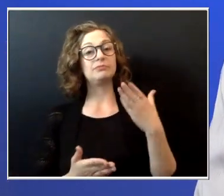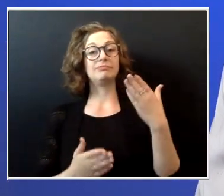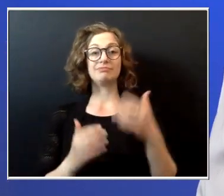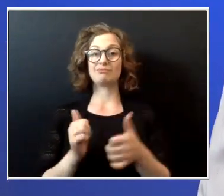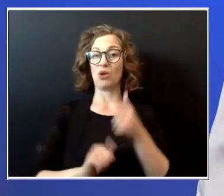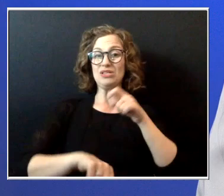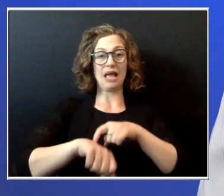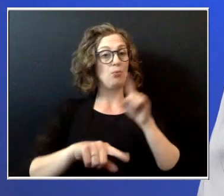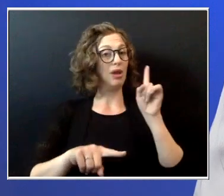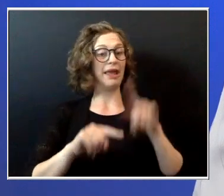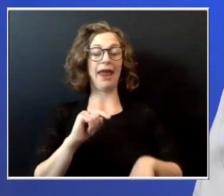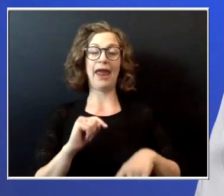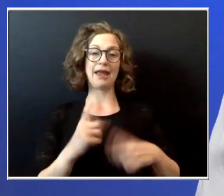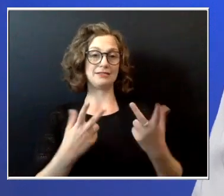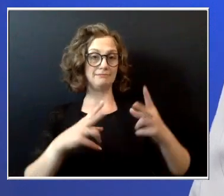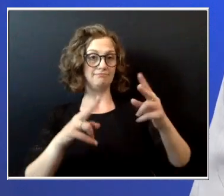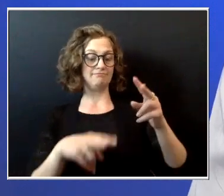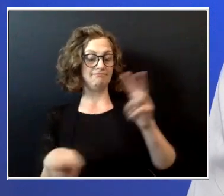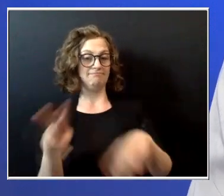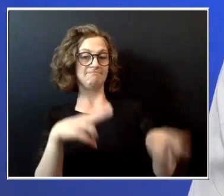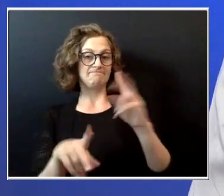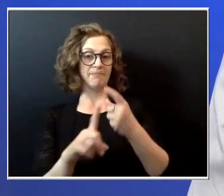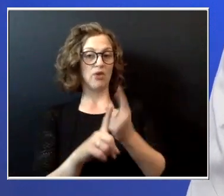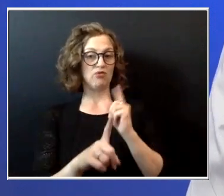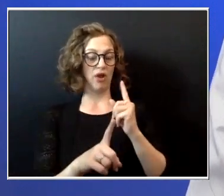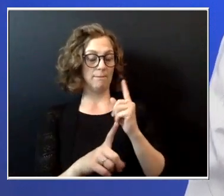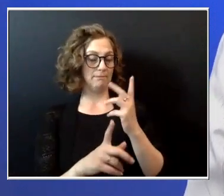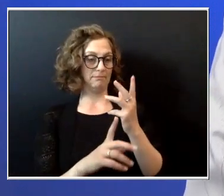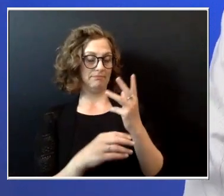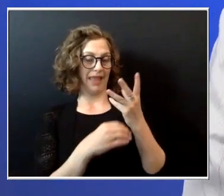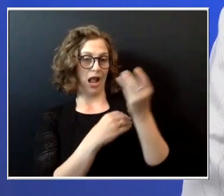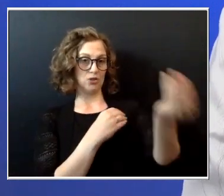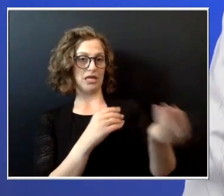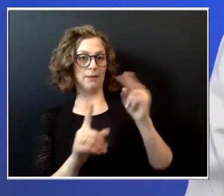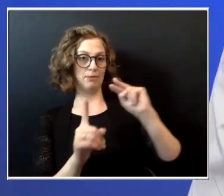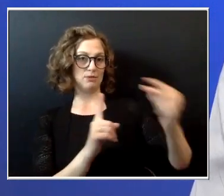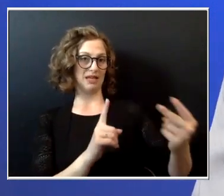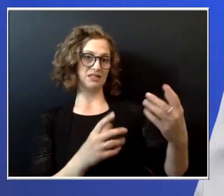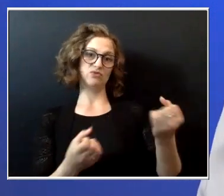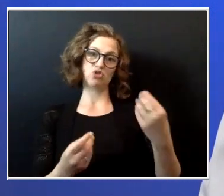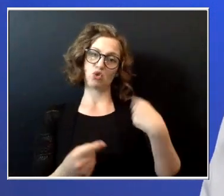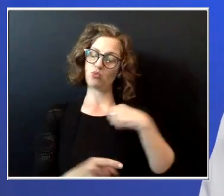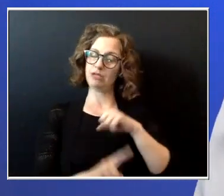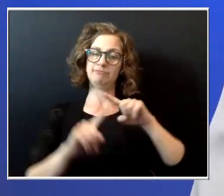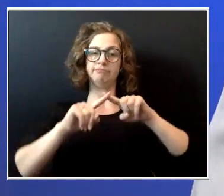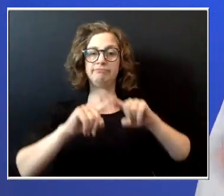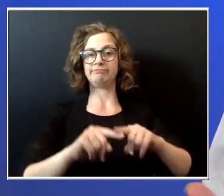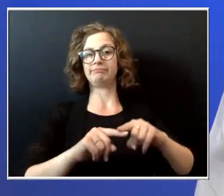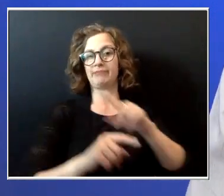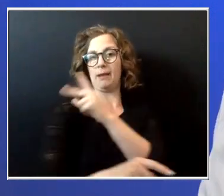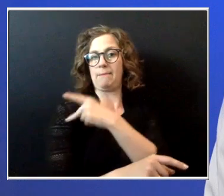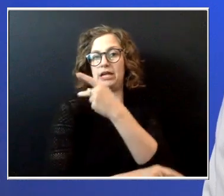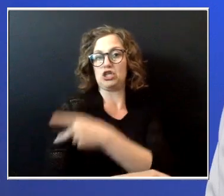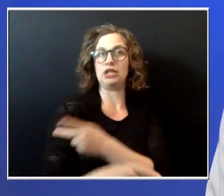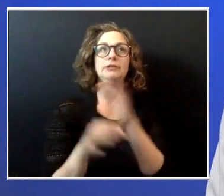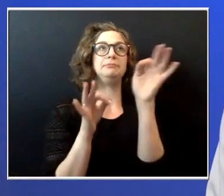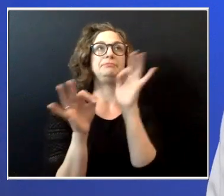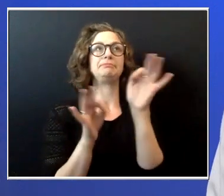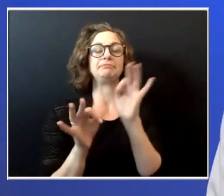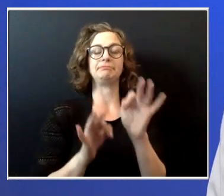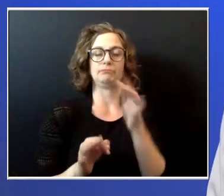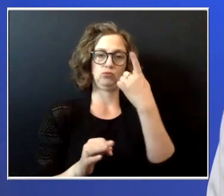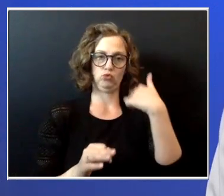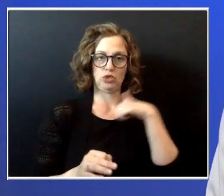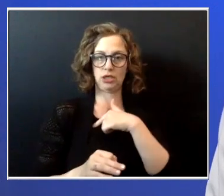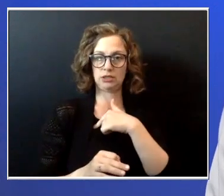the patient to describe it for us. We're working here at KU on maybe developing some different diagnostic tools that